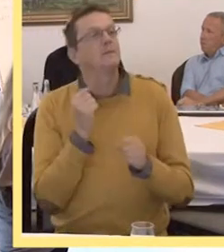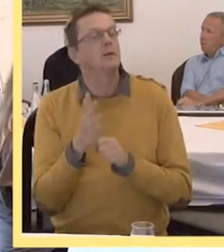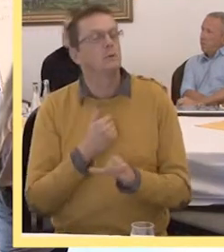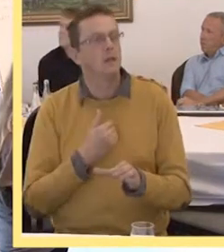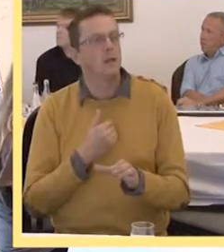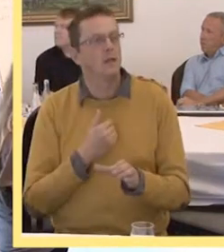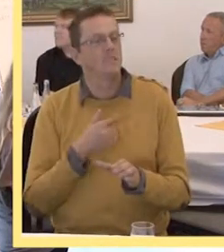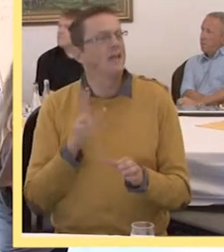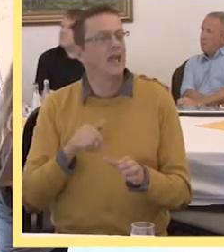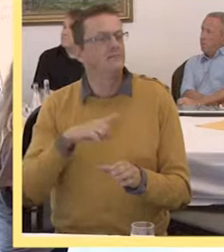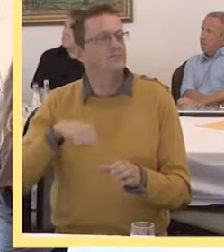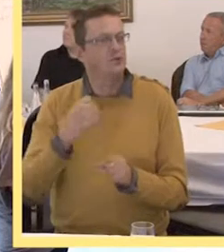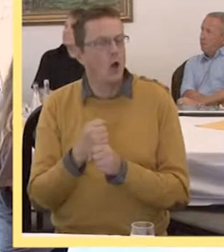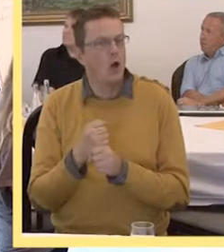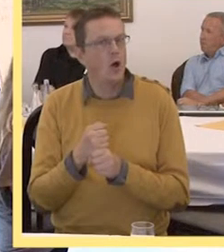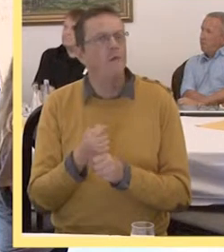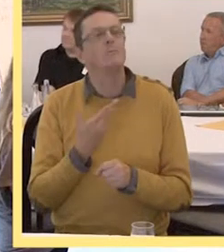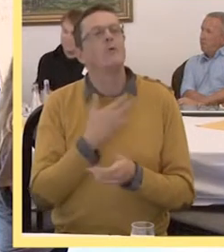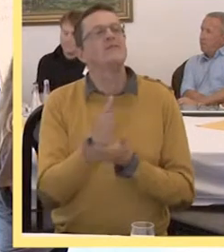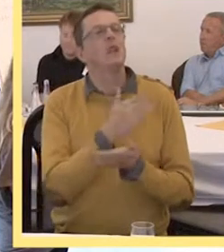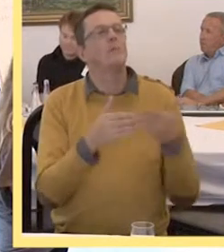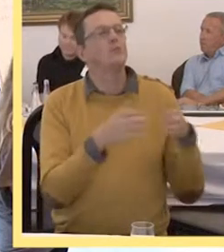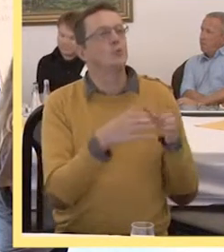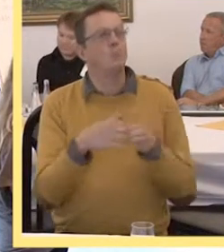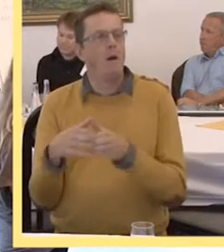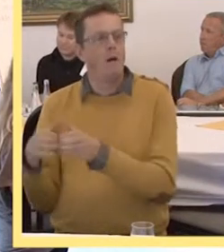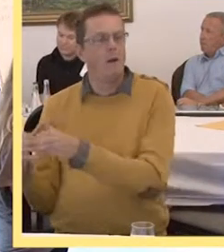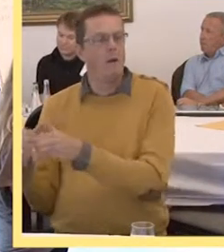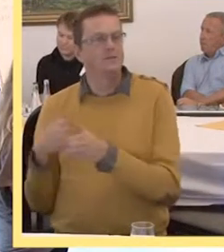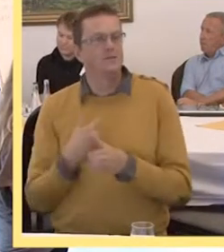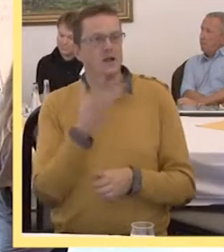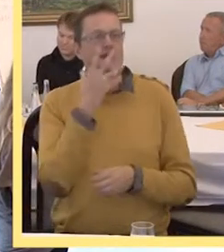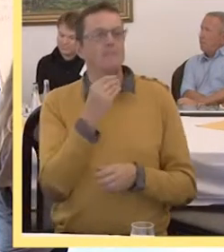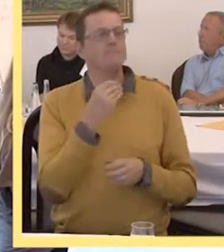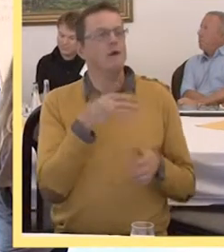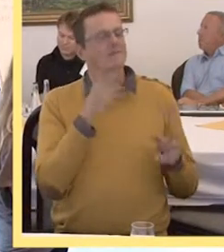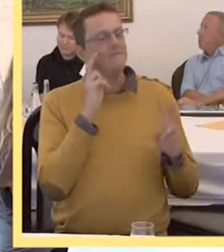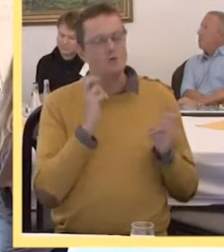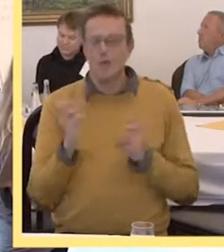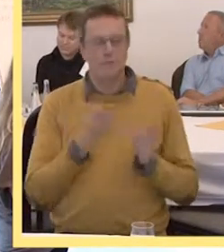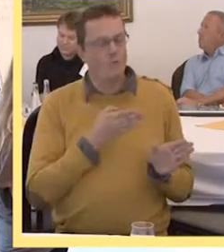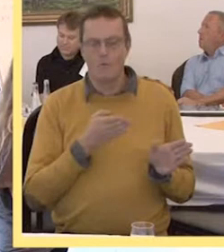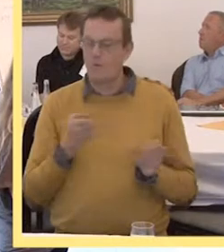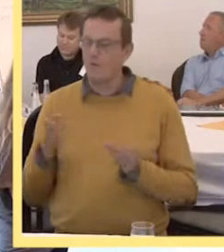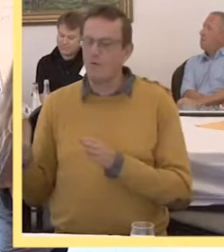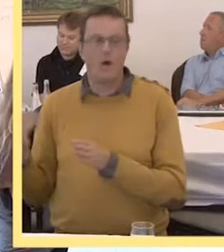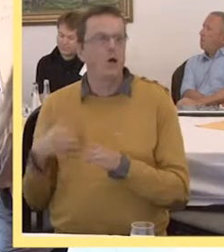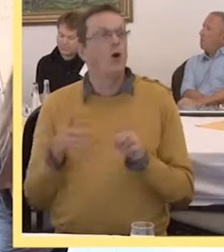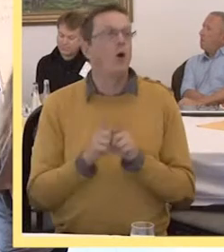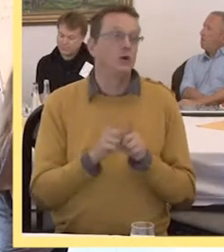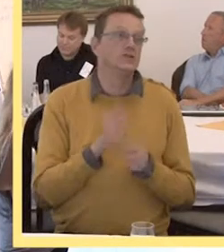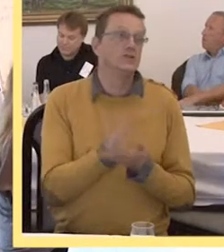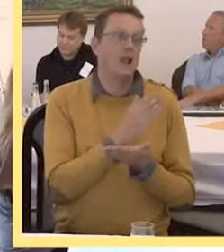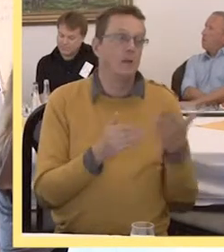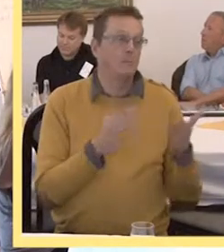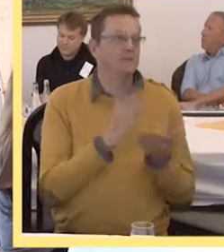trying to group it so it can be easily accessible. And we group it also for various target groups